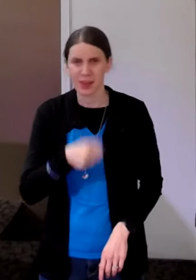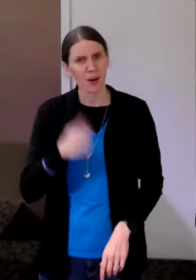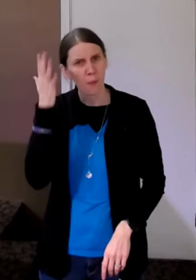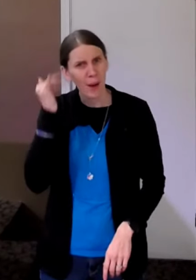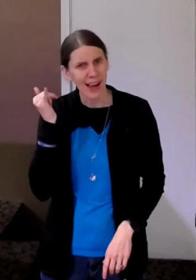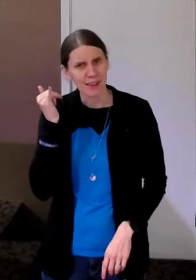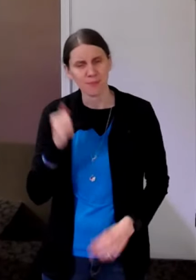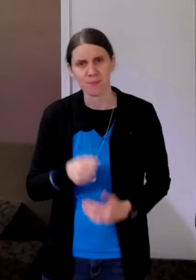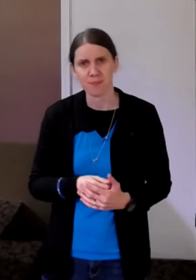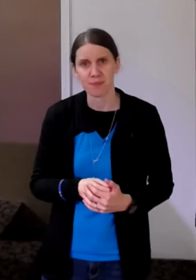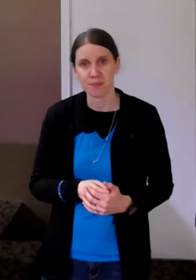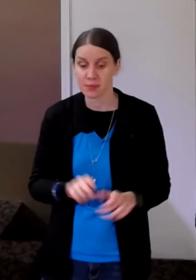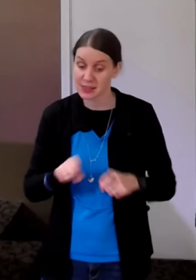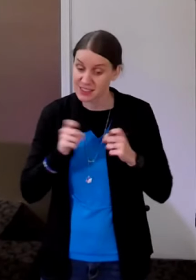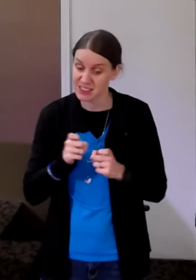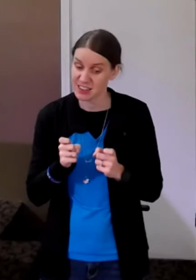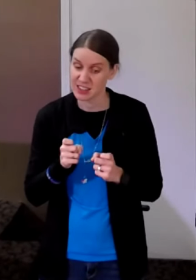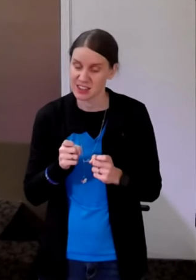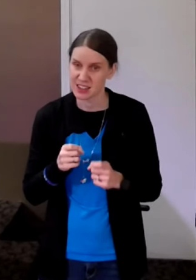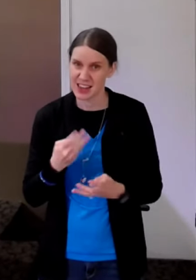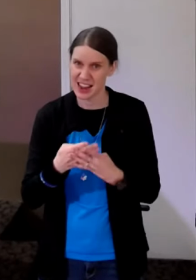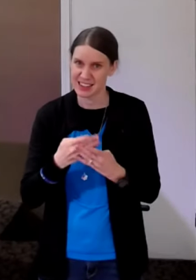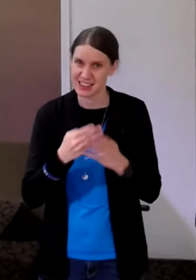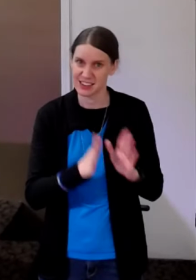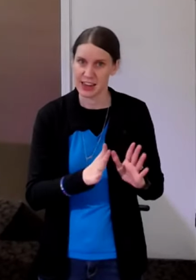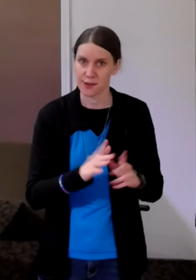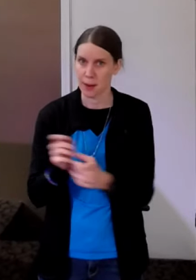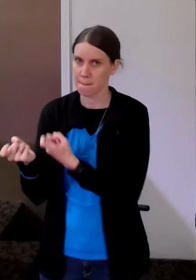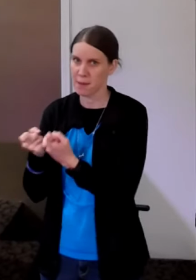sin is the slave master.